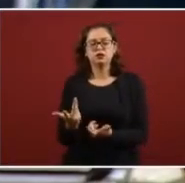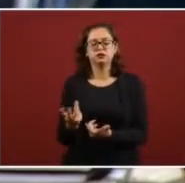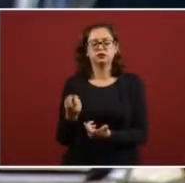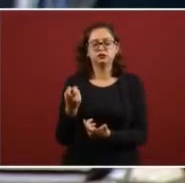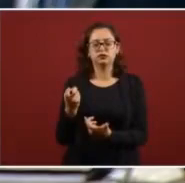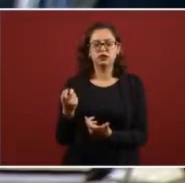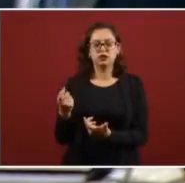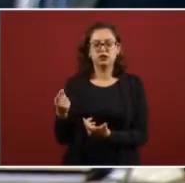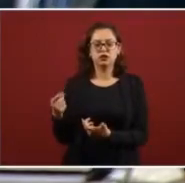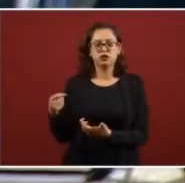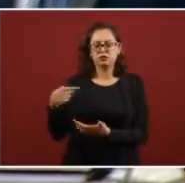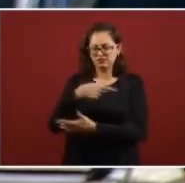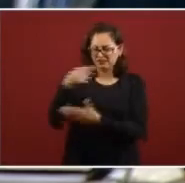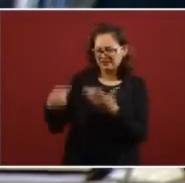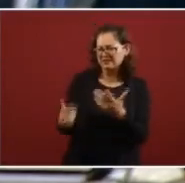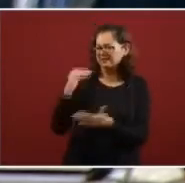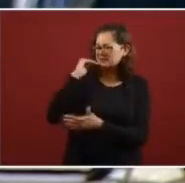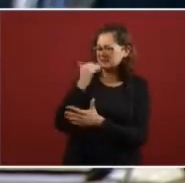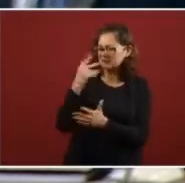And these